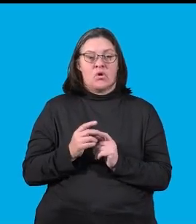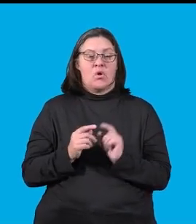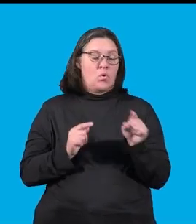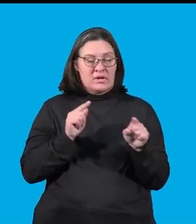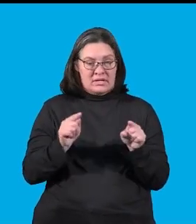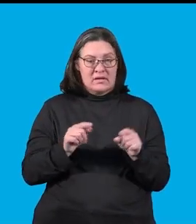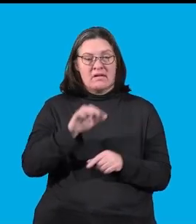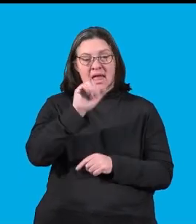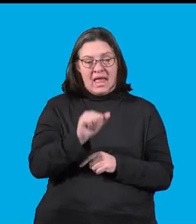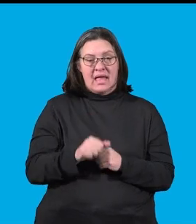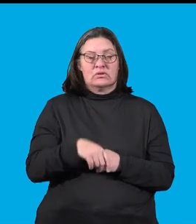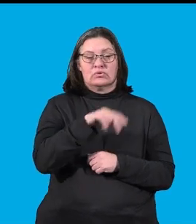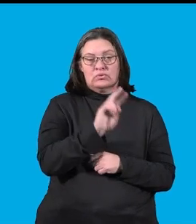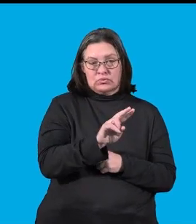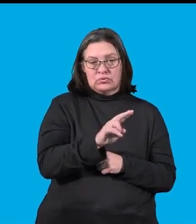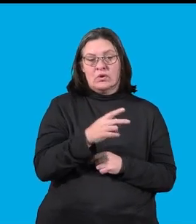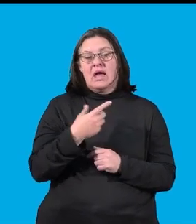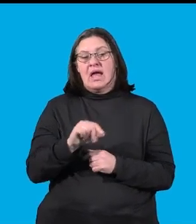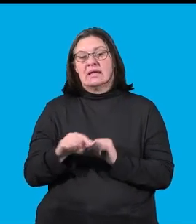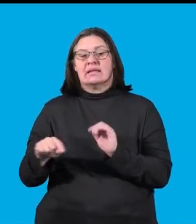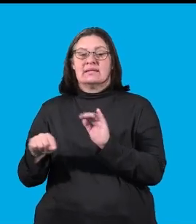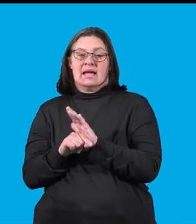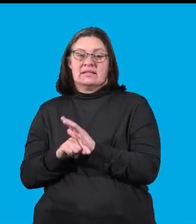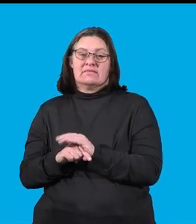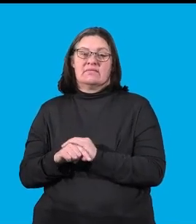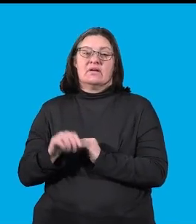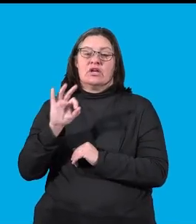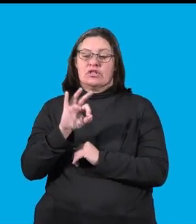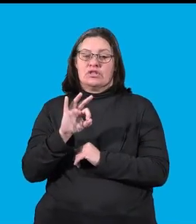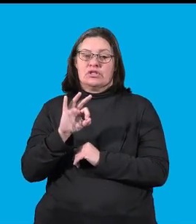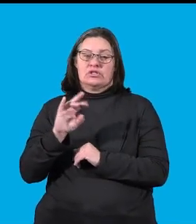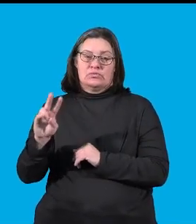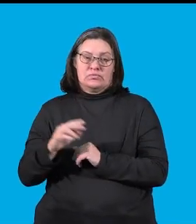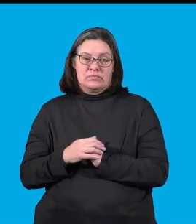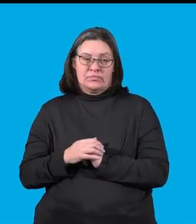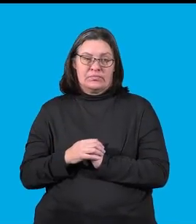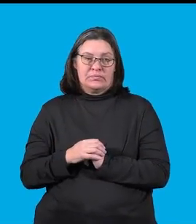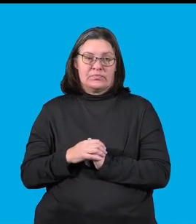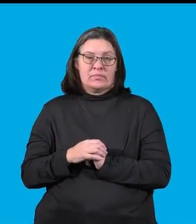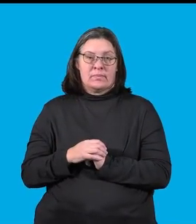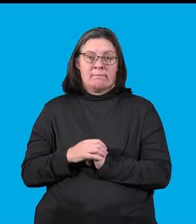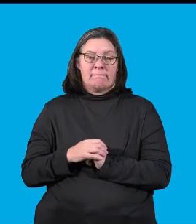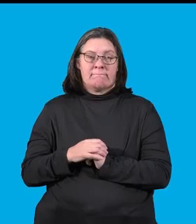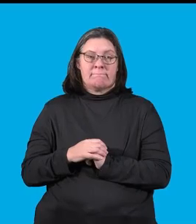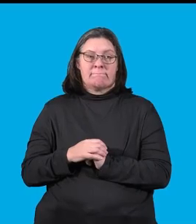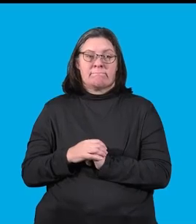32. So therefore the coordinates of A are 2 and negative 32.